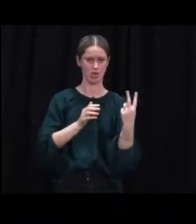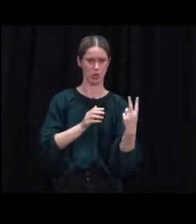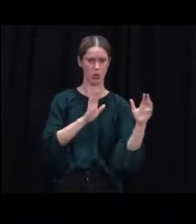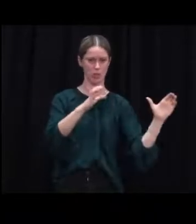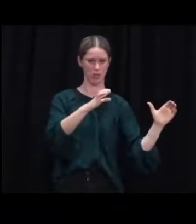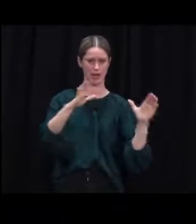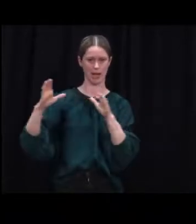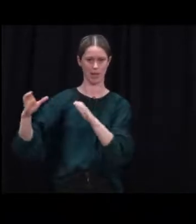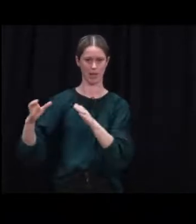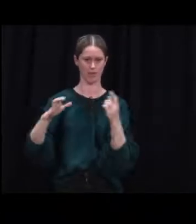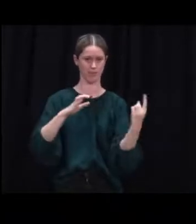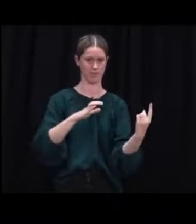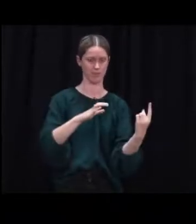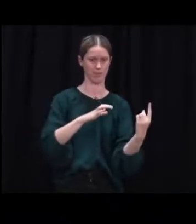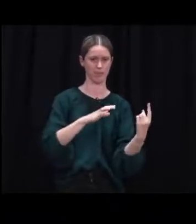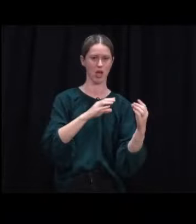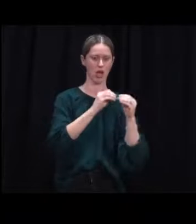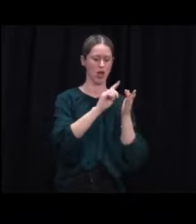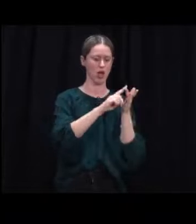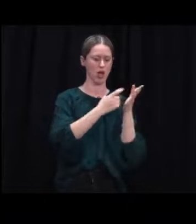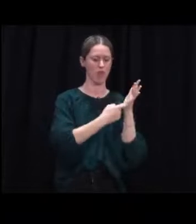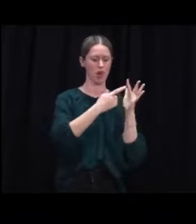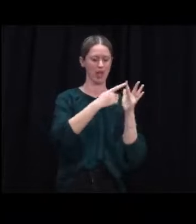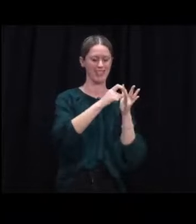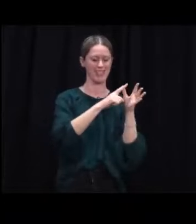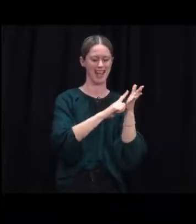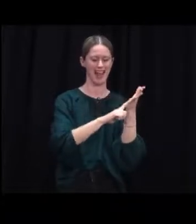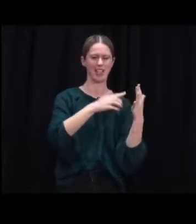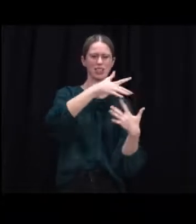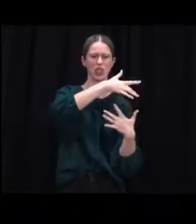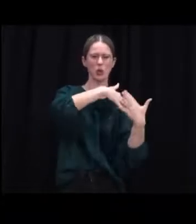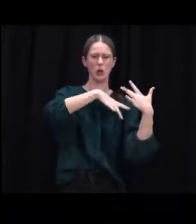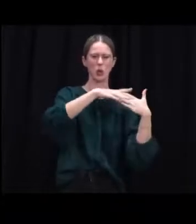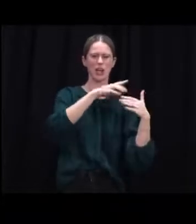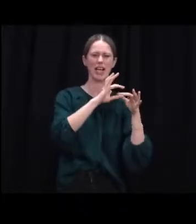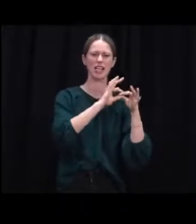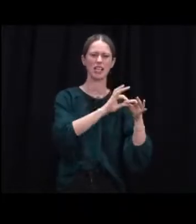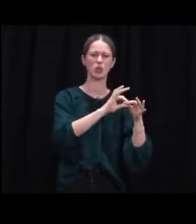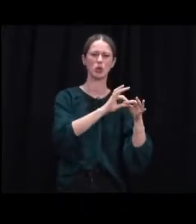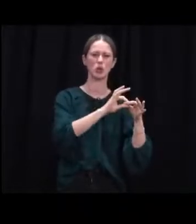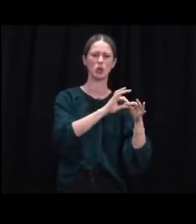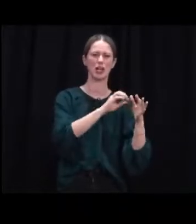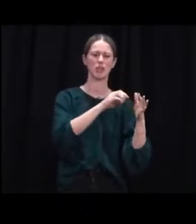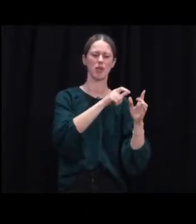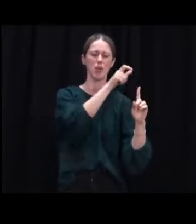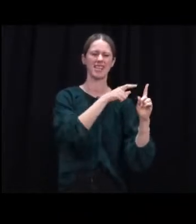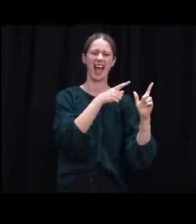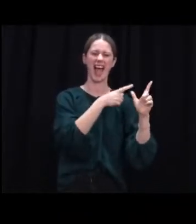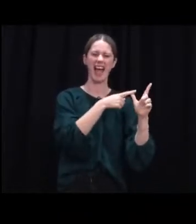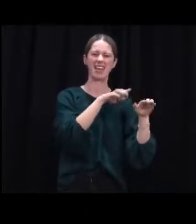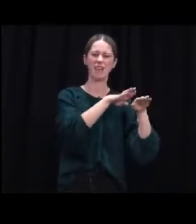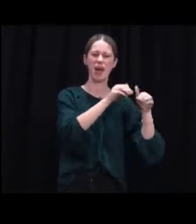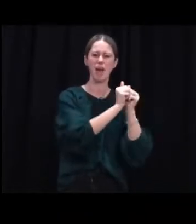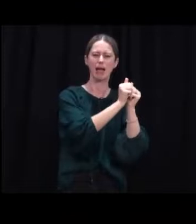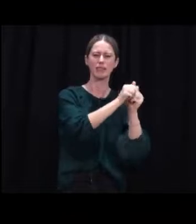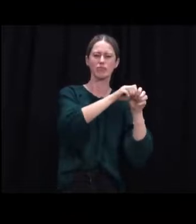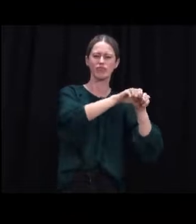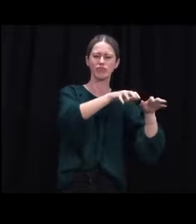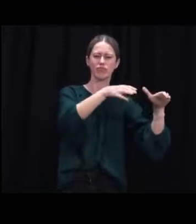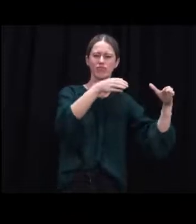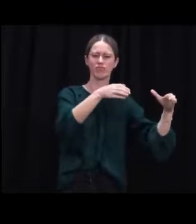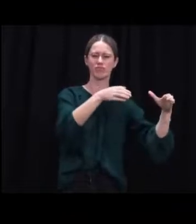currently 6 epidemiologically linked subclusters identified within the outbreak. The two largest ones, as I talked about yesterday, are named Birkdale Social